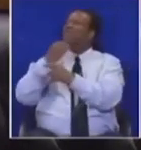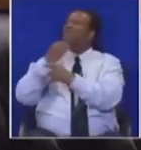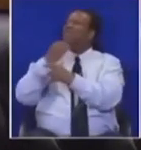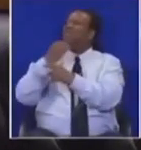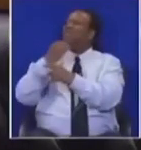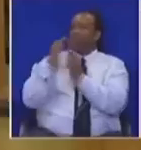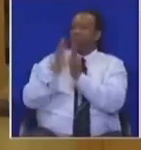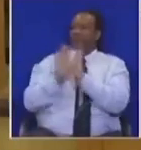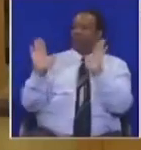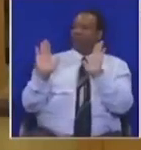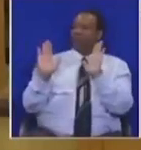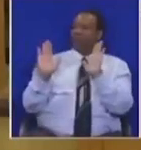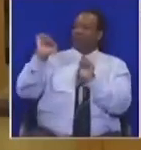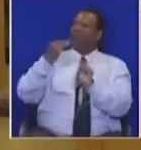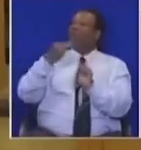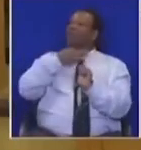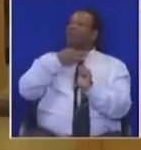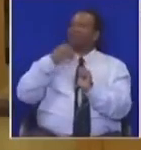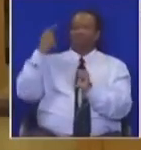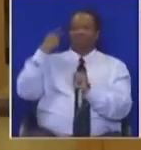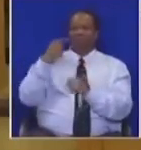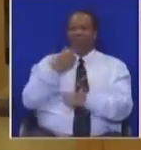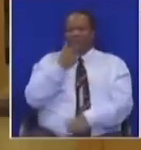Please. Don't.